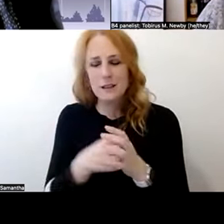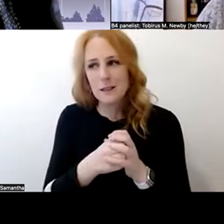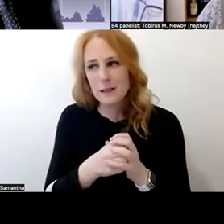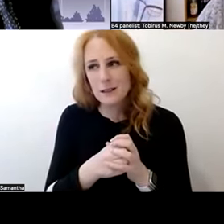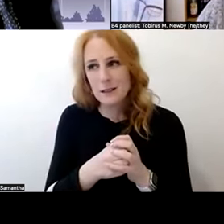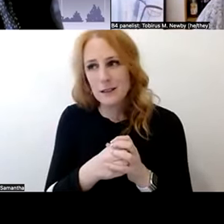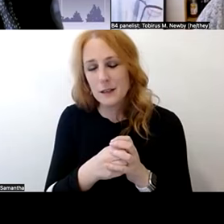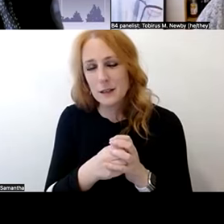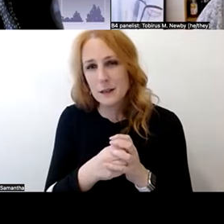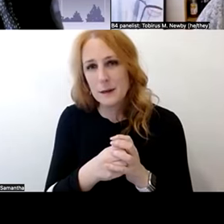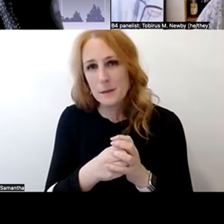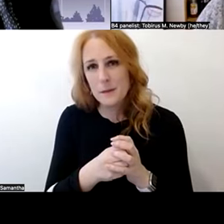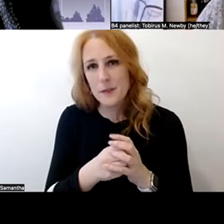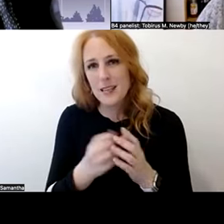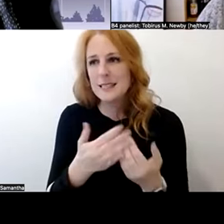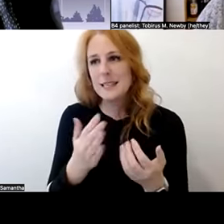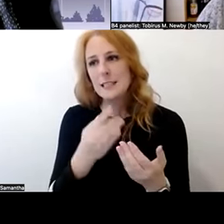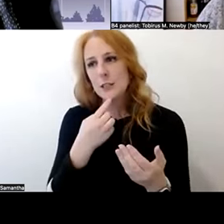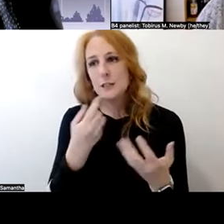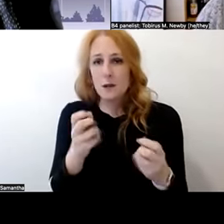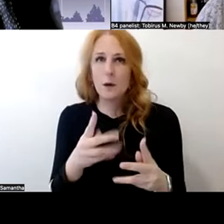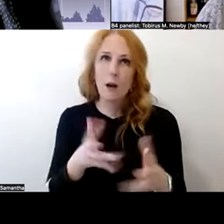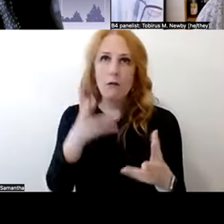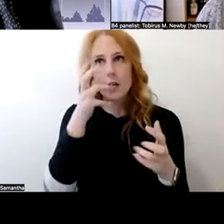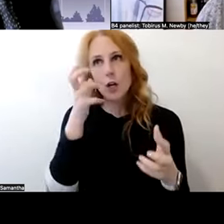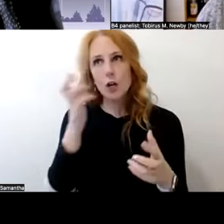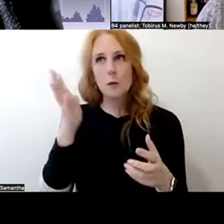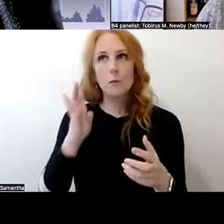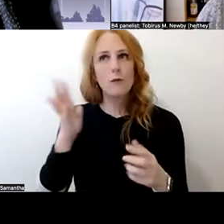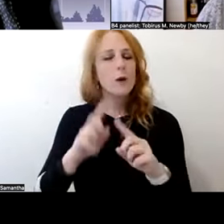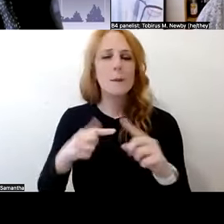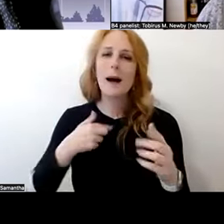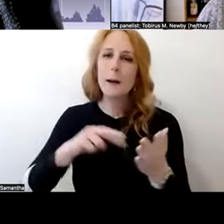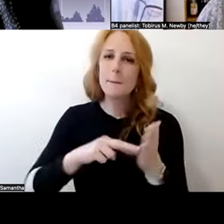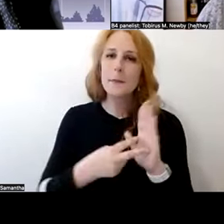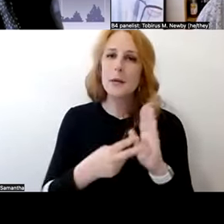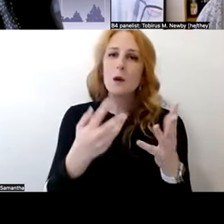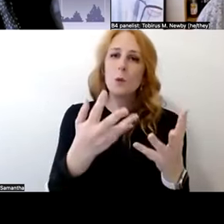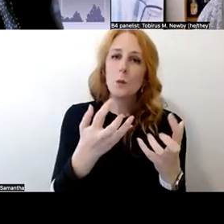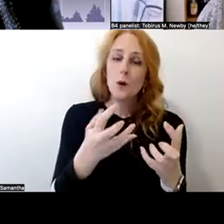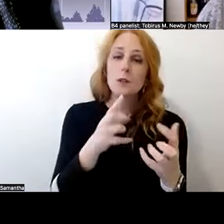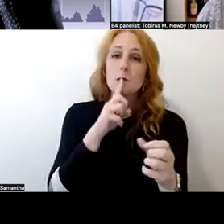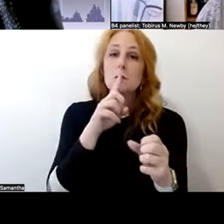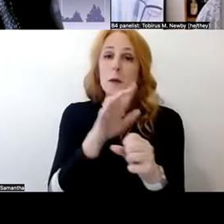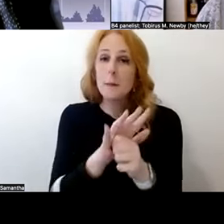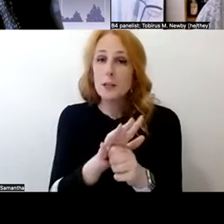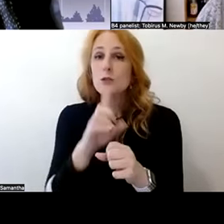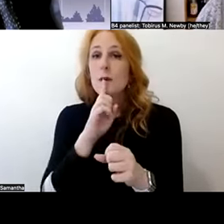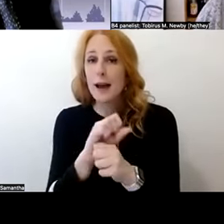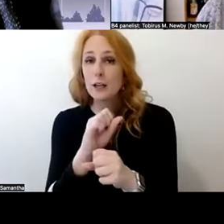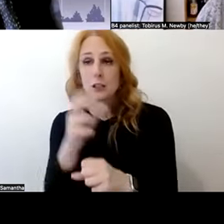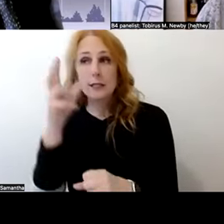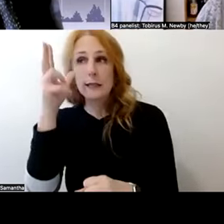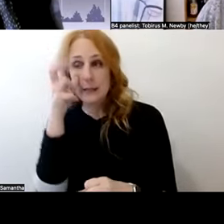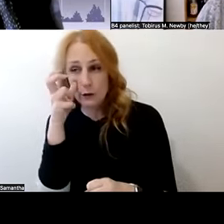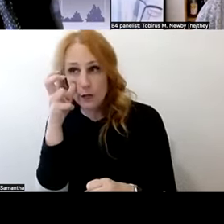about is an active commitment to one, hearing, two, understanding, and three,